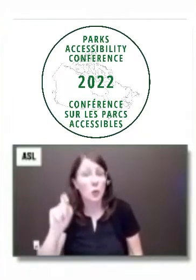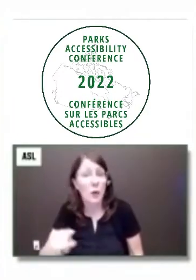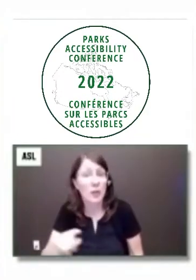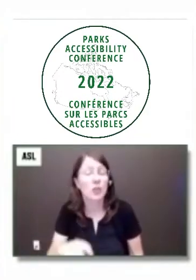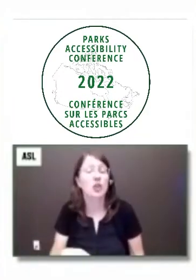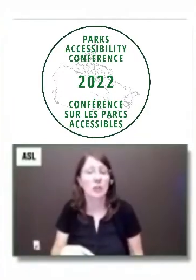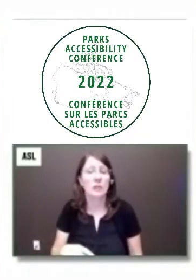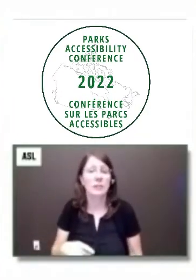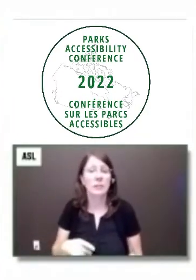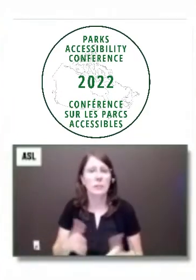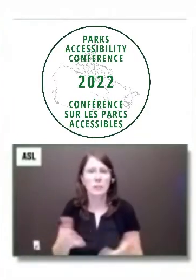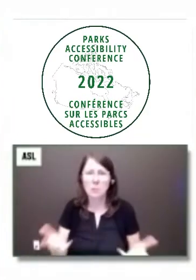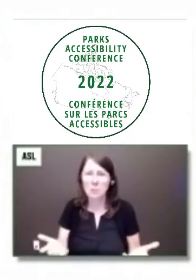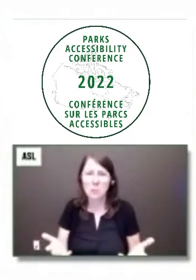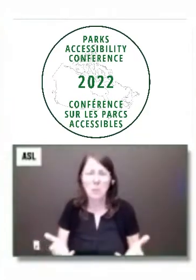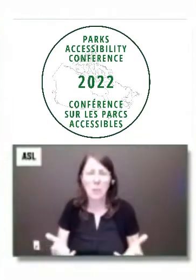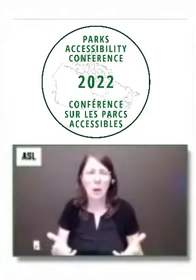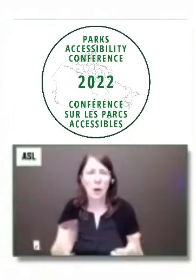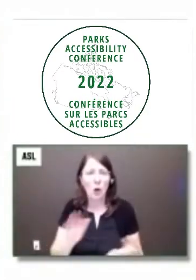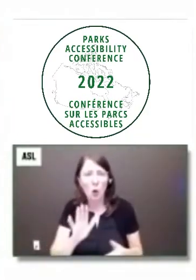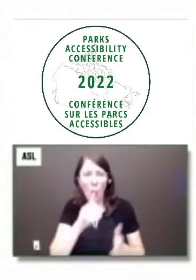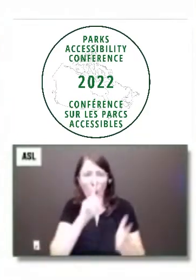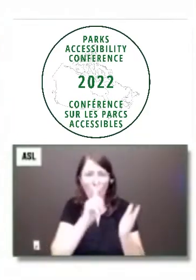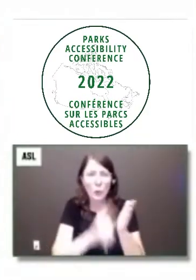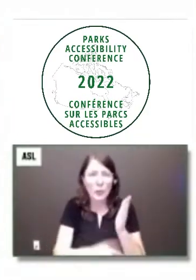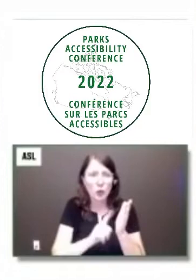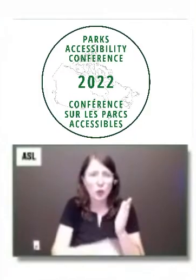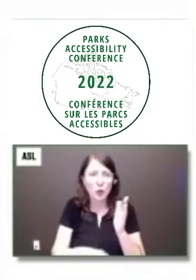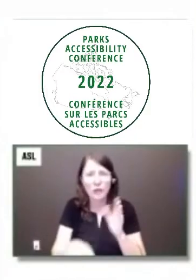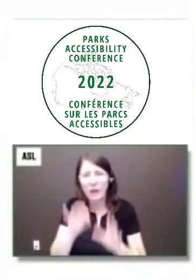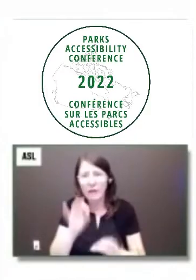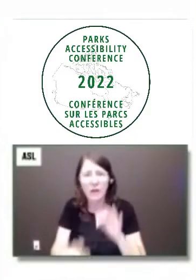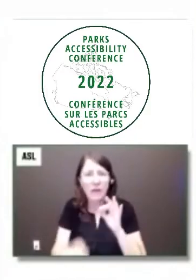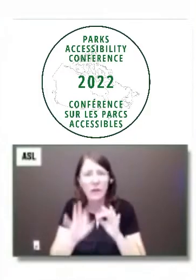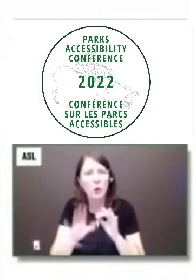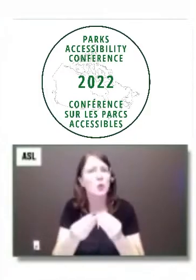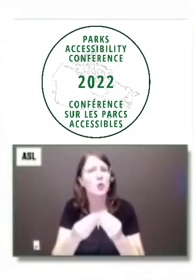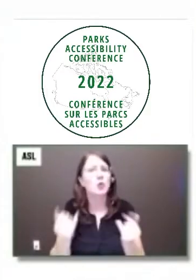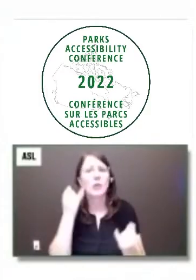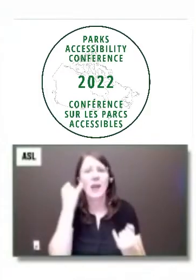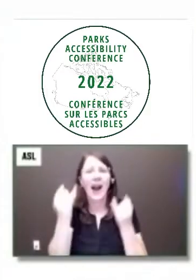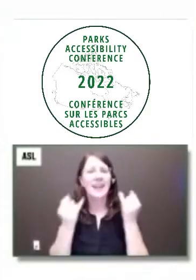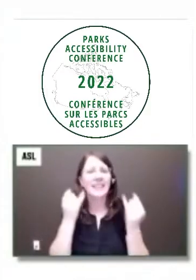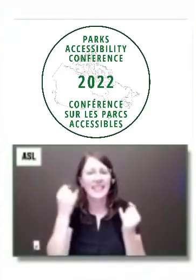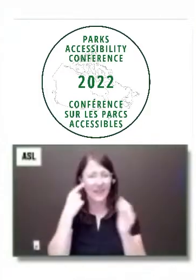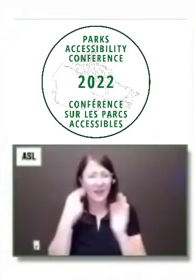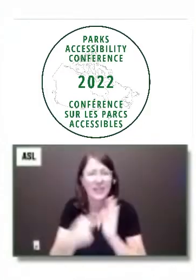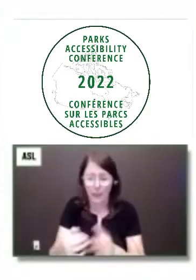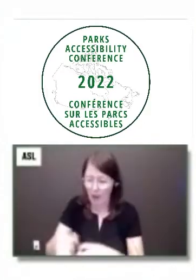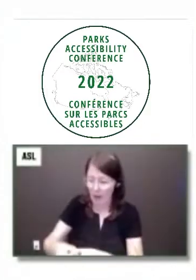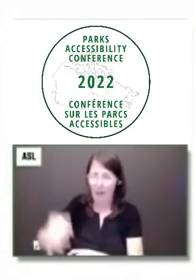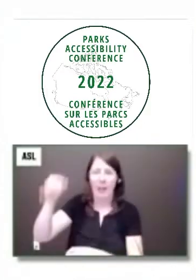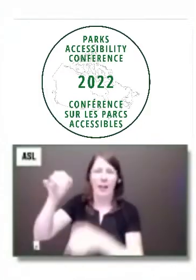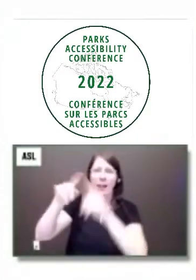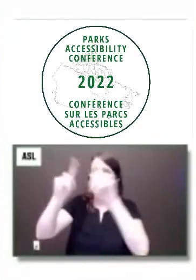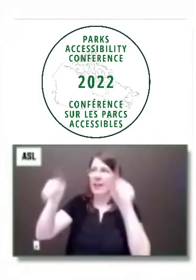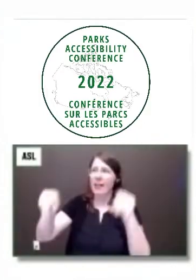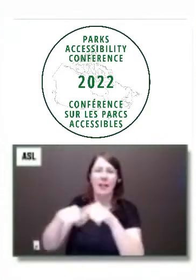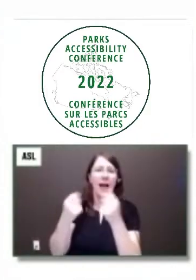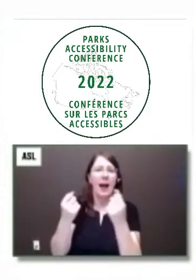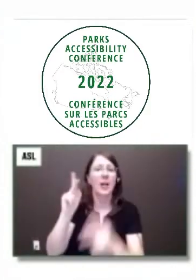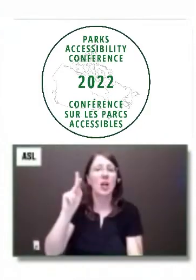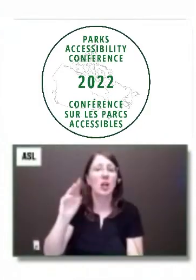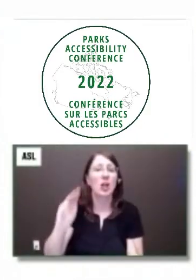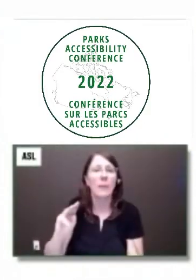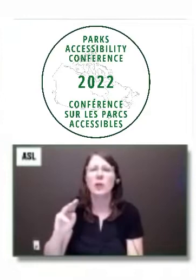to implement some of these findings and these kind of practical solutions like those mile markers. Well, as we do our research,